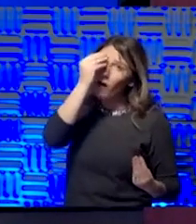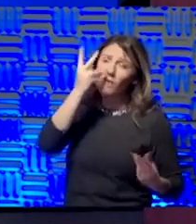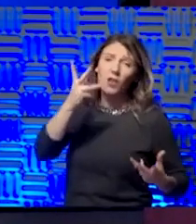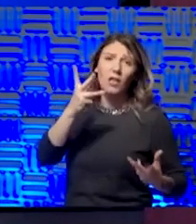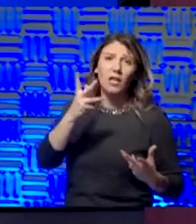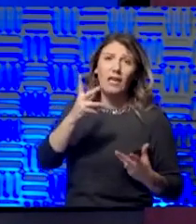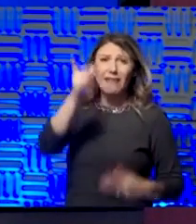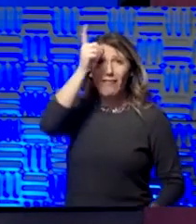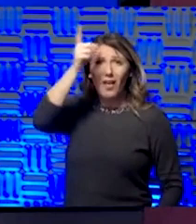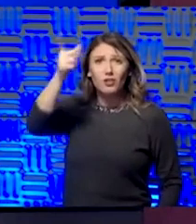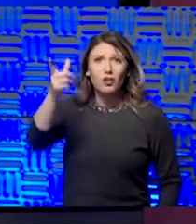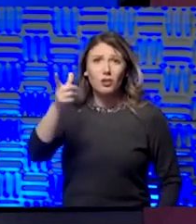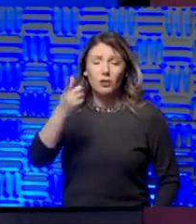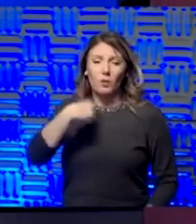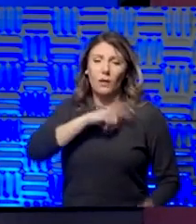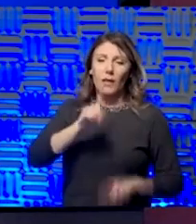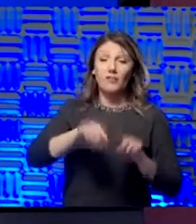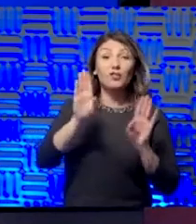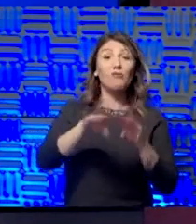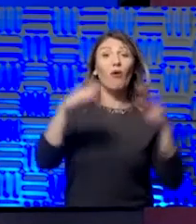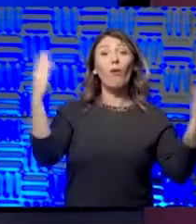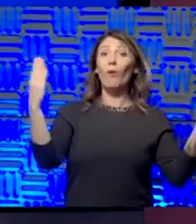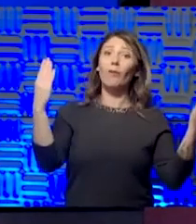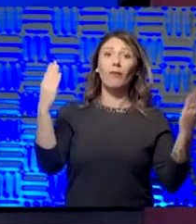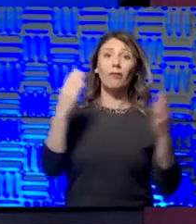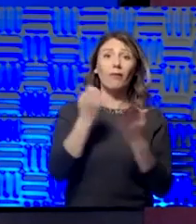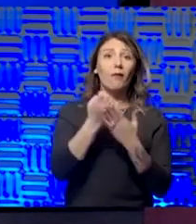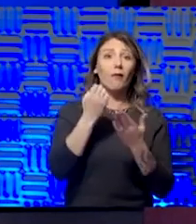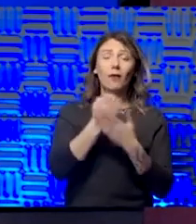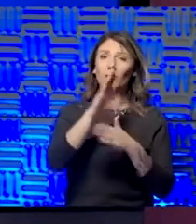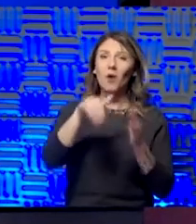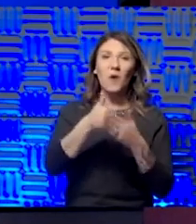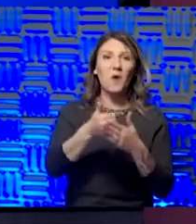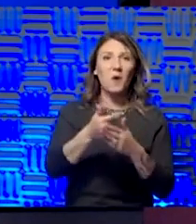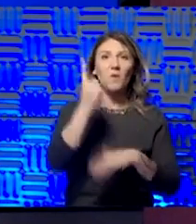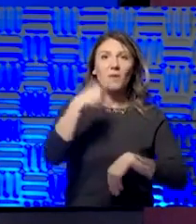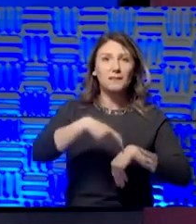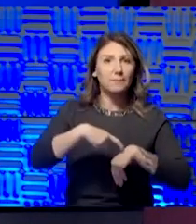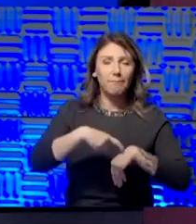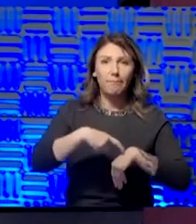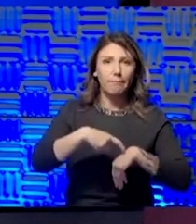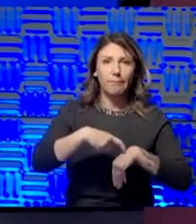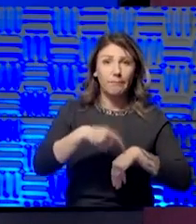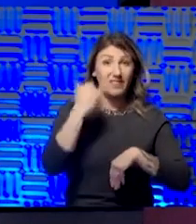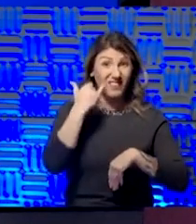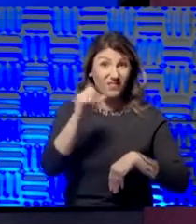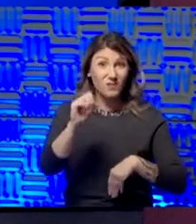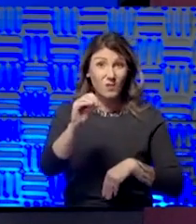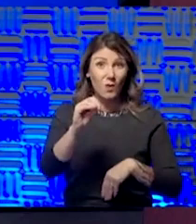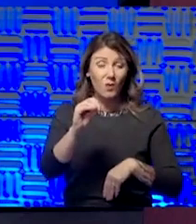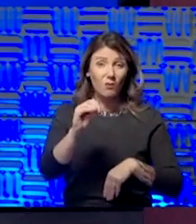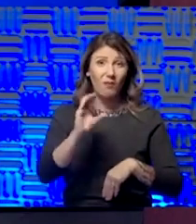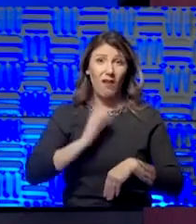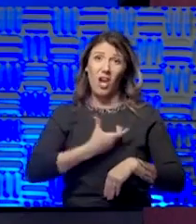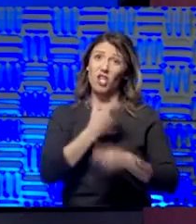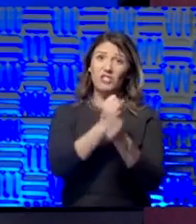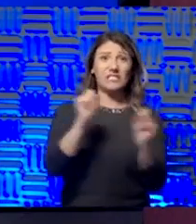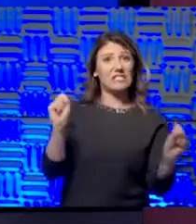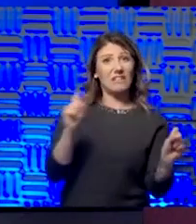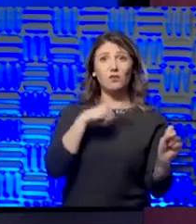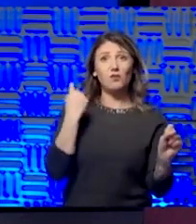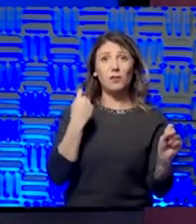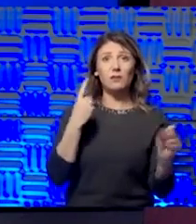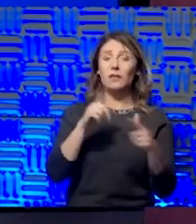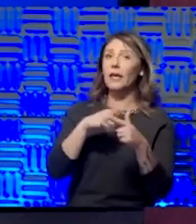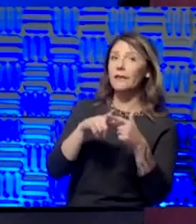What we can't just do is reopen all at once. Because if we do that, we won't be safe. And then we're on the